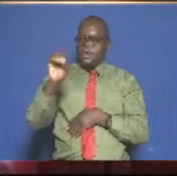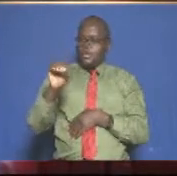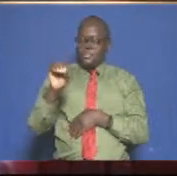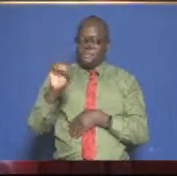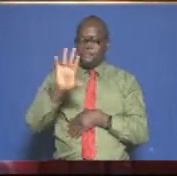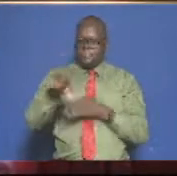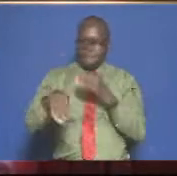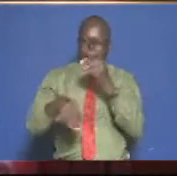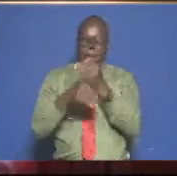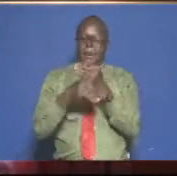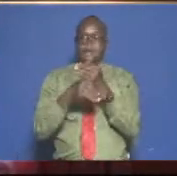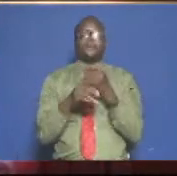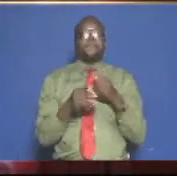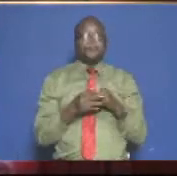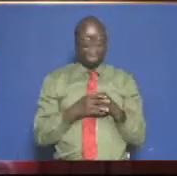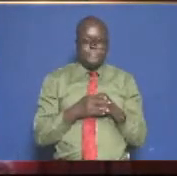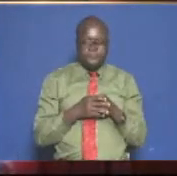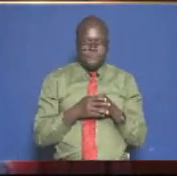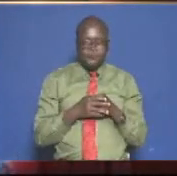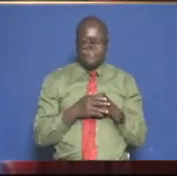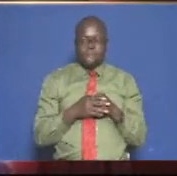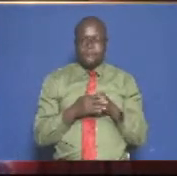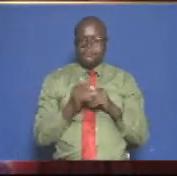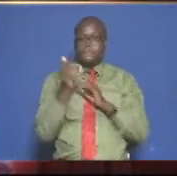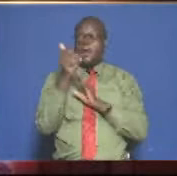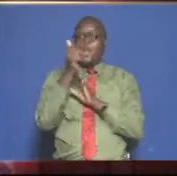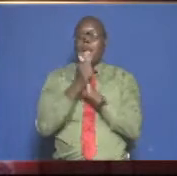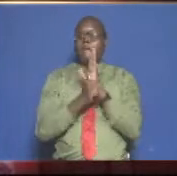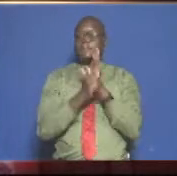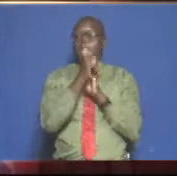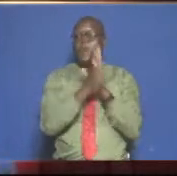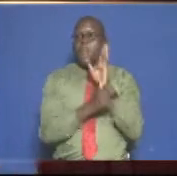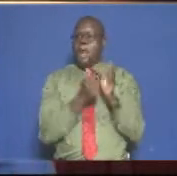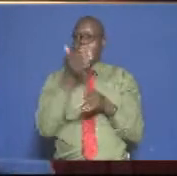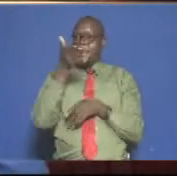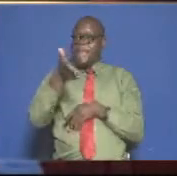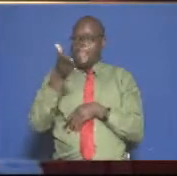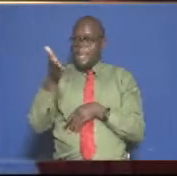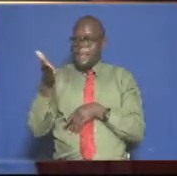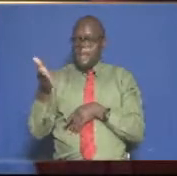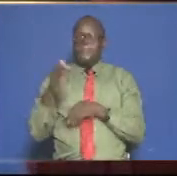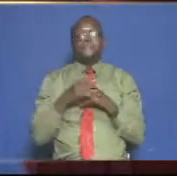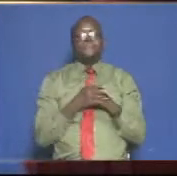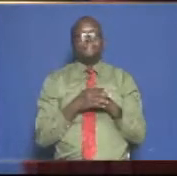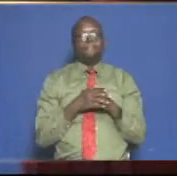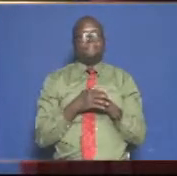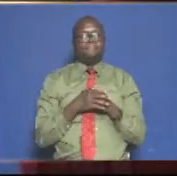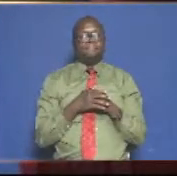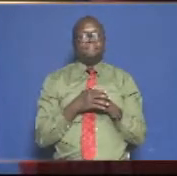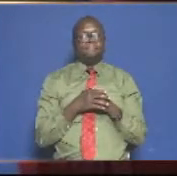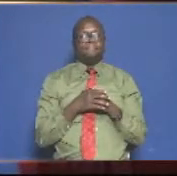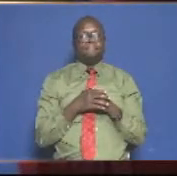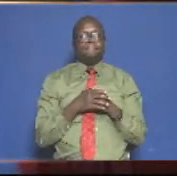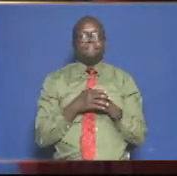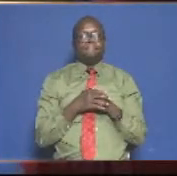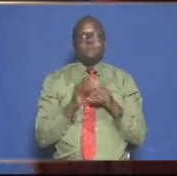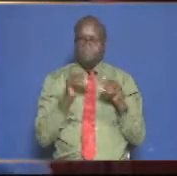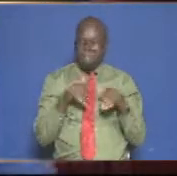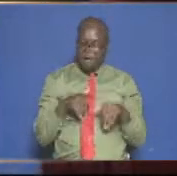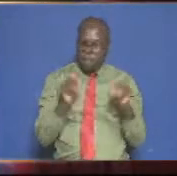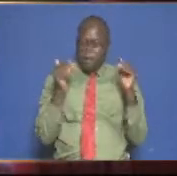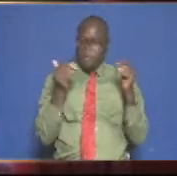adding the article, the late, and following it with the